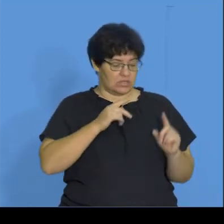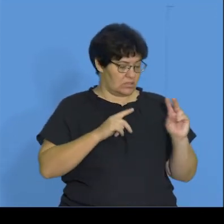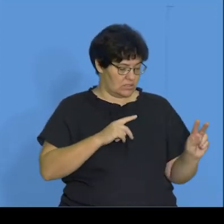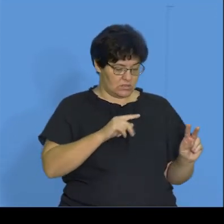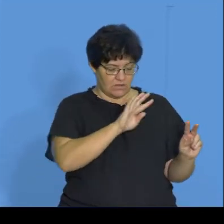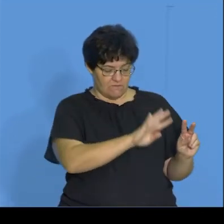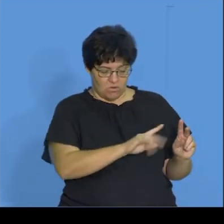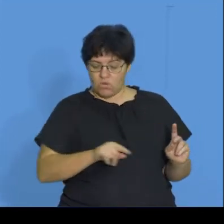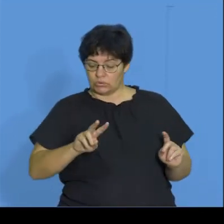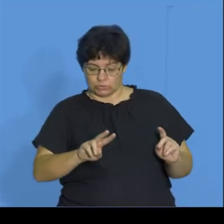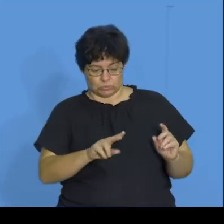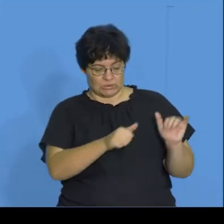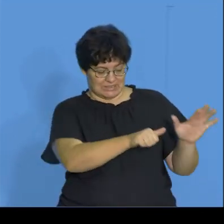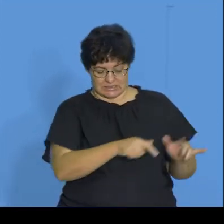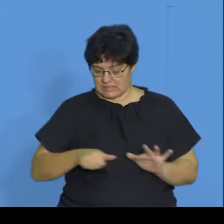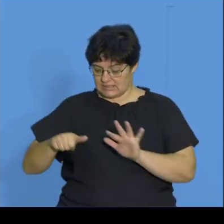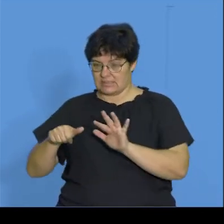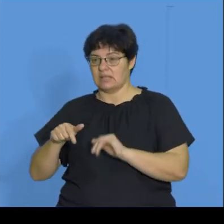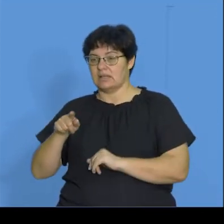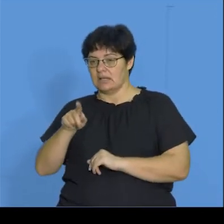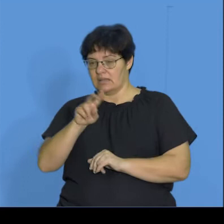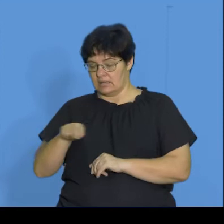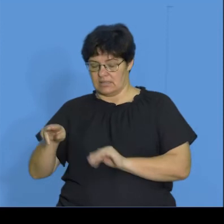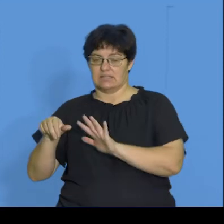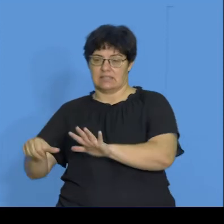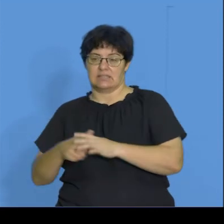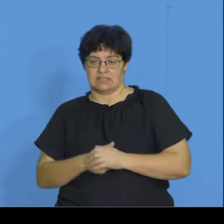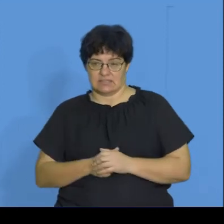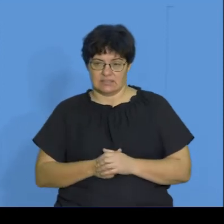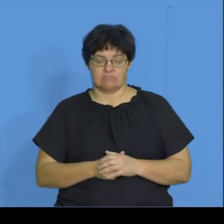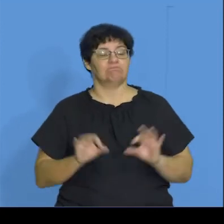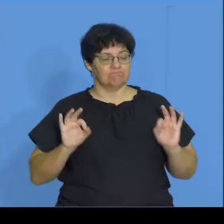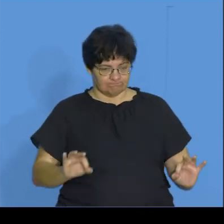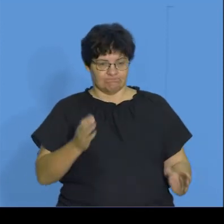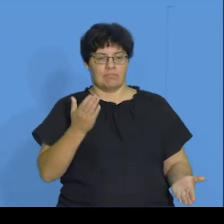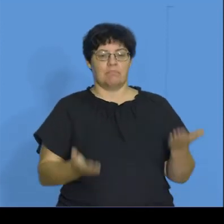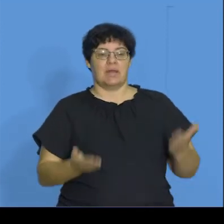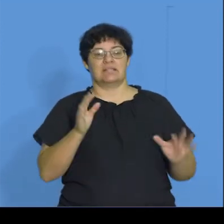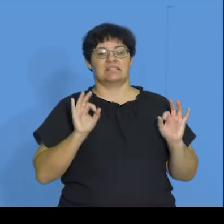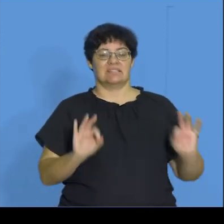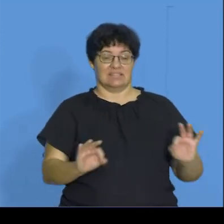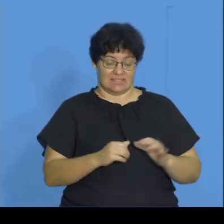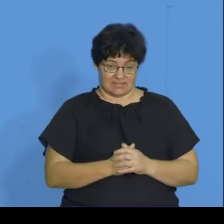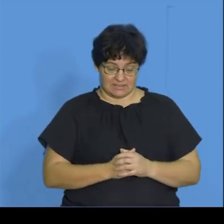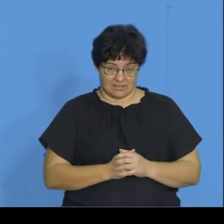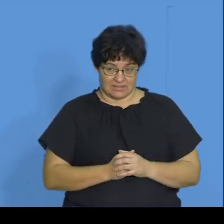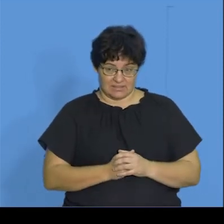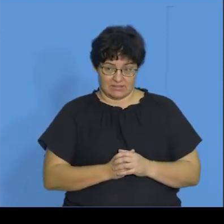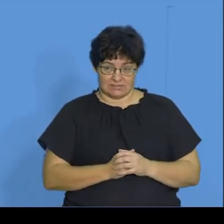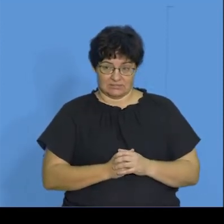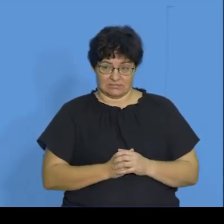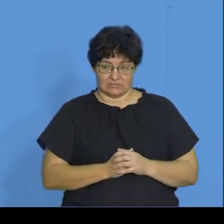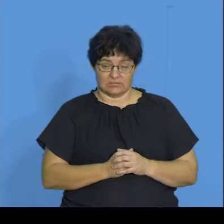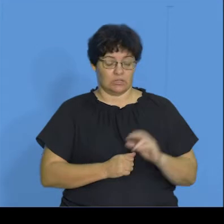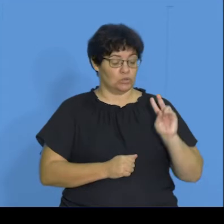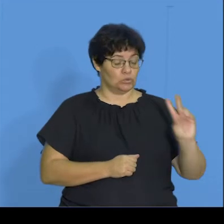which is the 4 plus 2. There is the 4 and then the 2, which gives us the 6. So the stoichiometric ratio in which they react